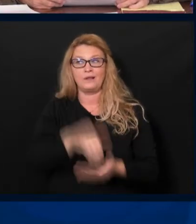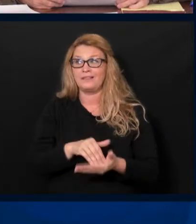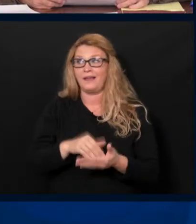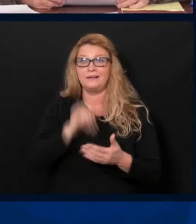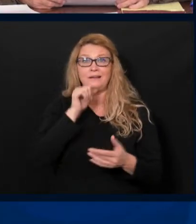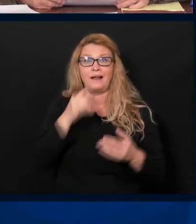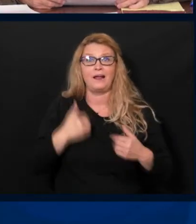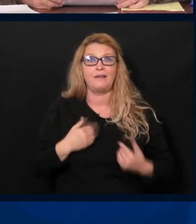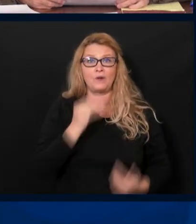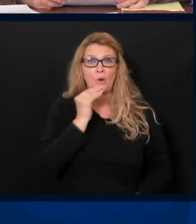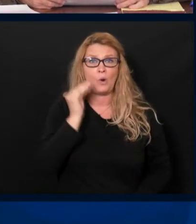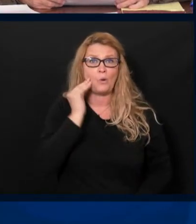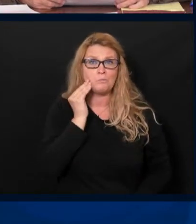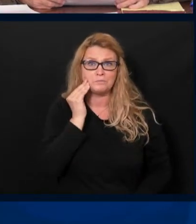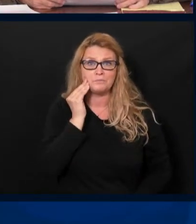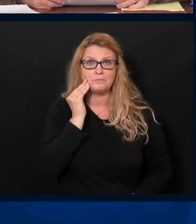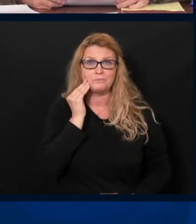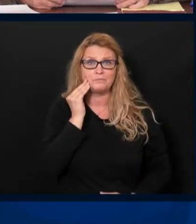homeless.